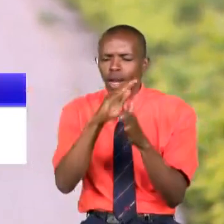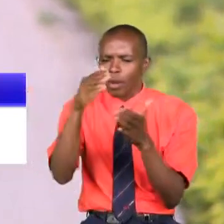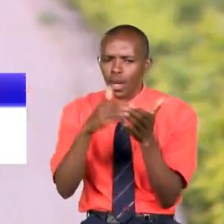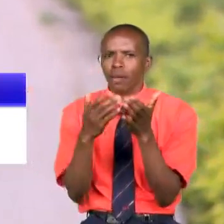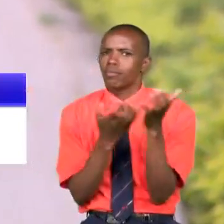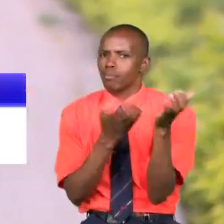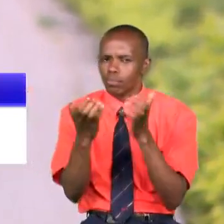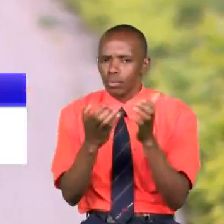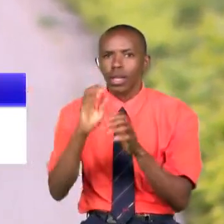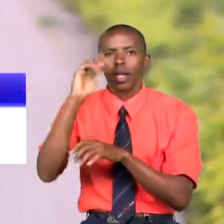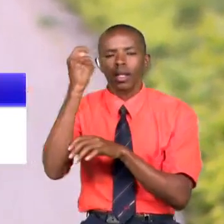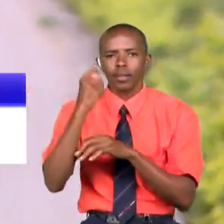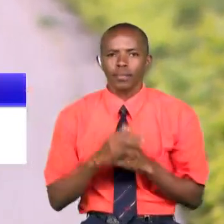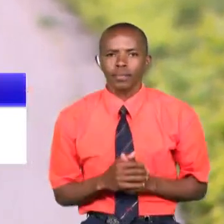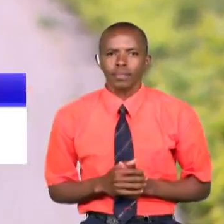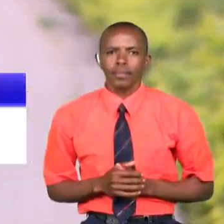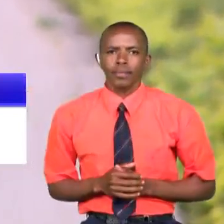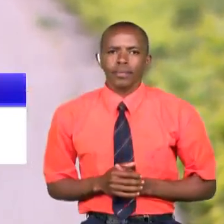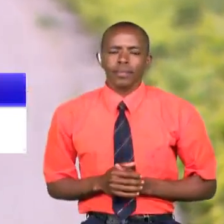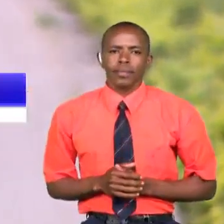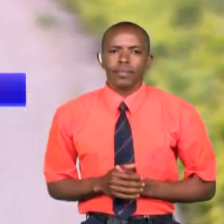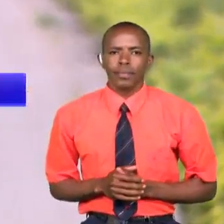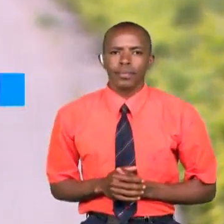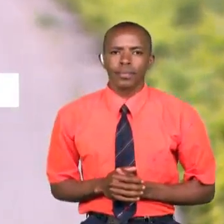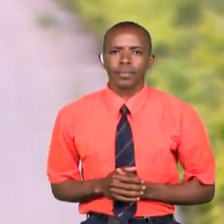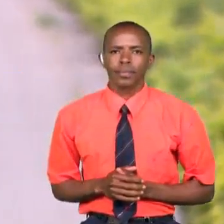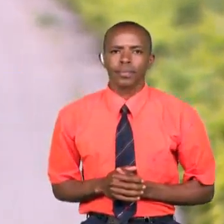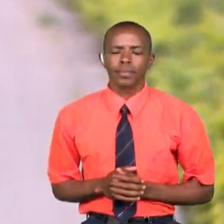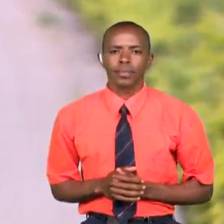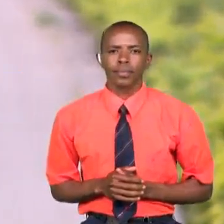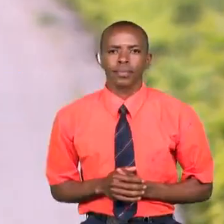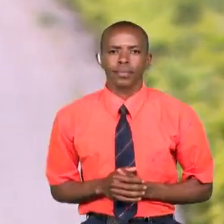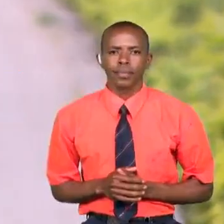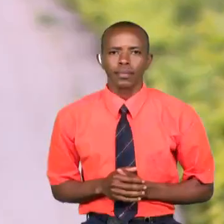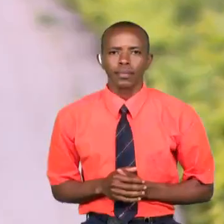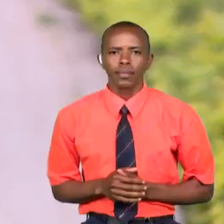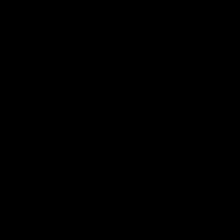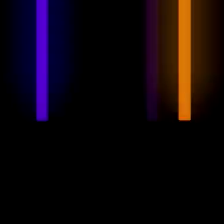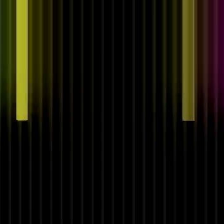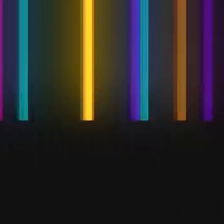enterprises in the country. Flora Limuki, Switch TV, Nairobi.